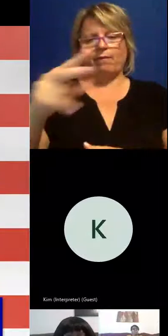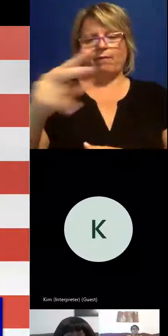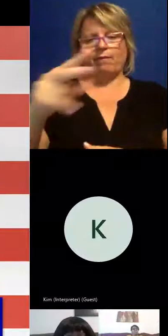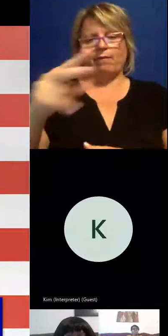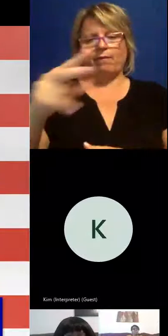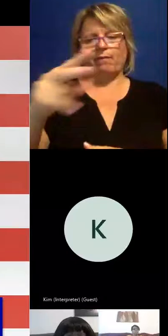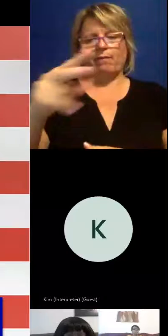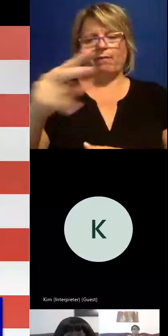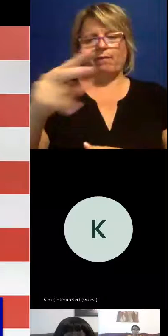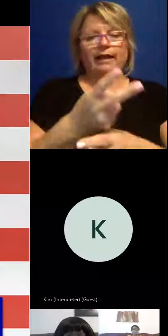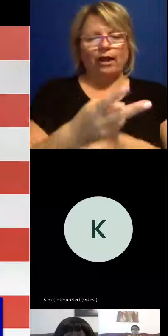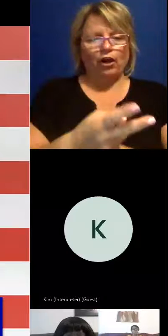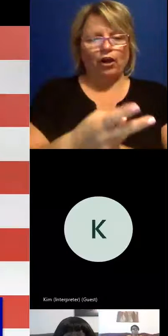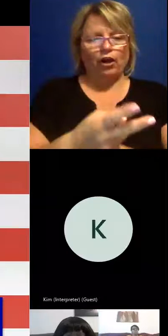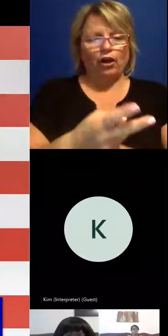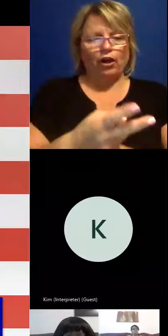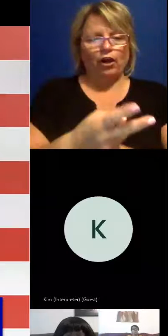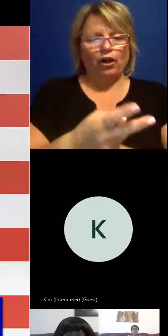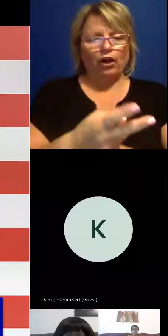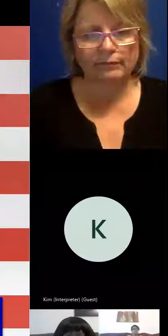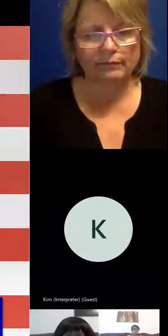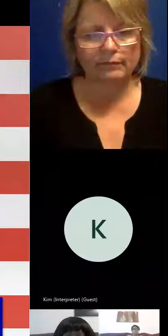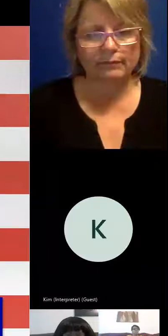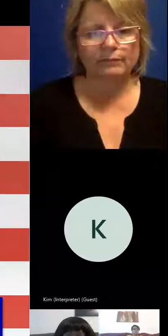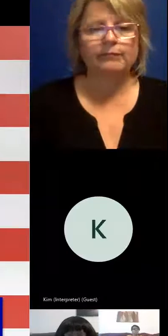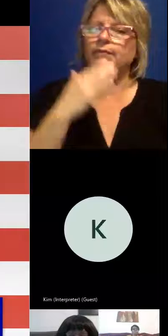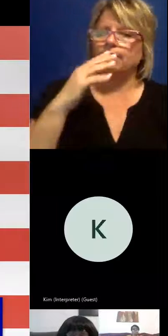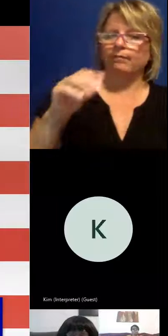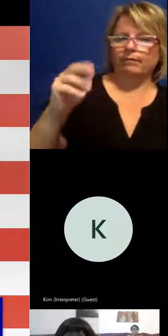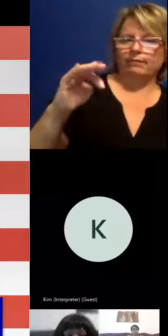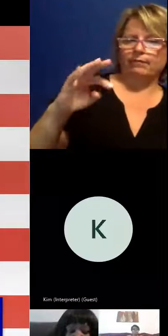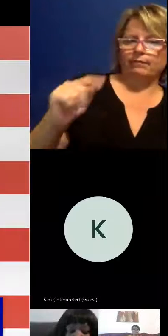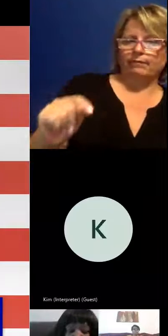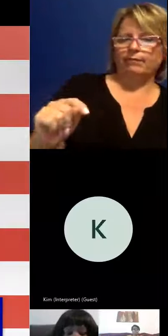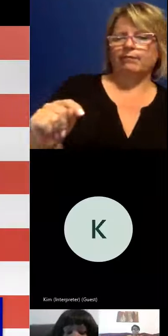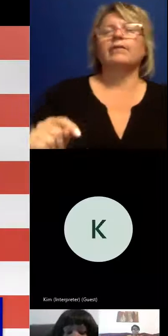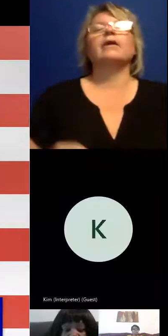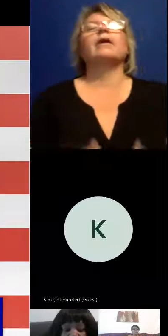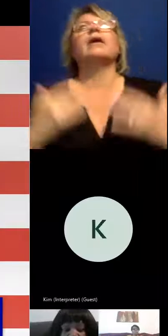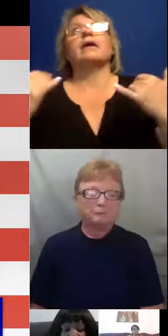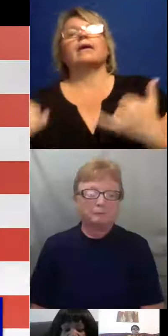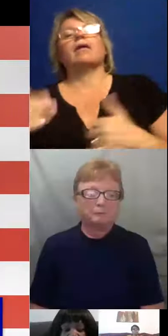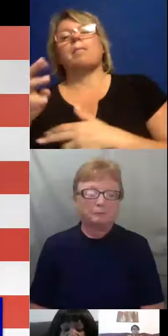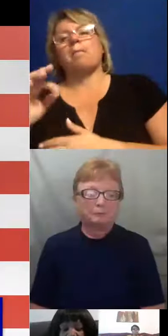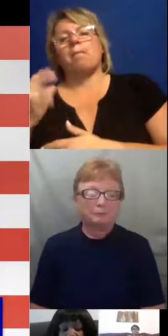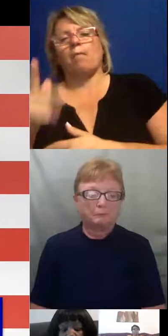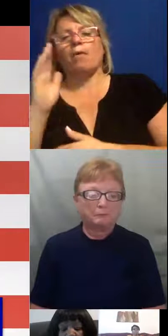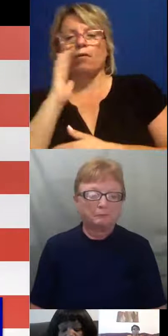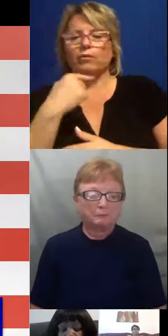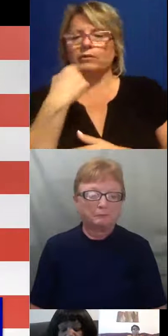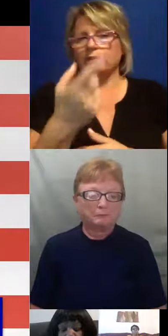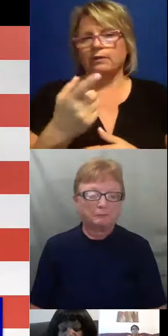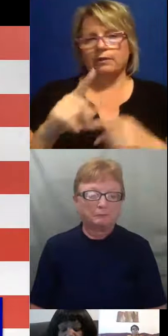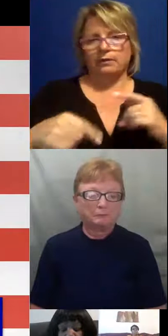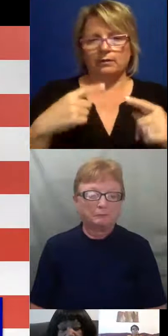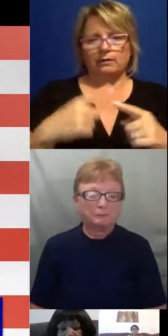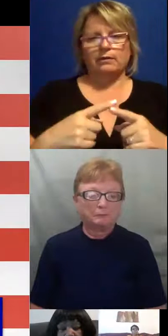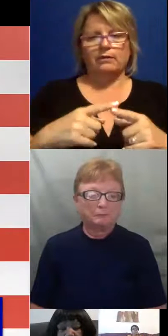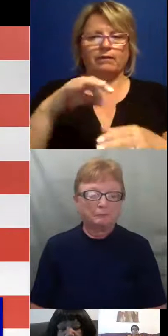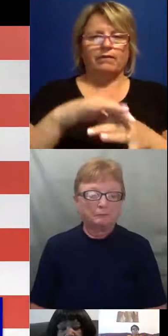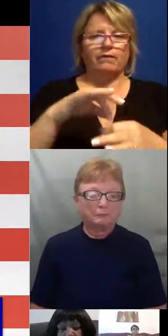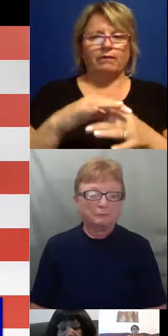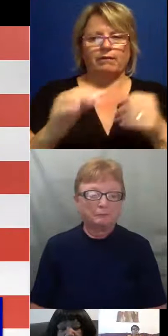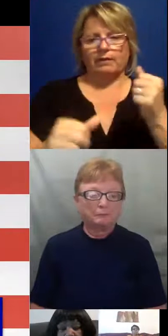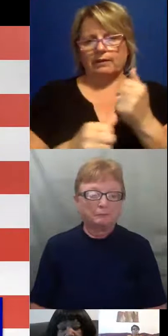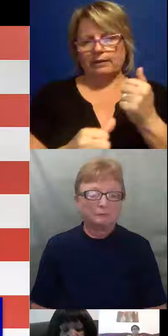Thank you, Ahmed. Now Mark will tell you more about voter assist terminals.